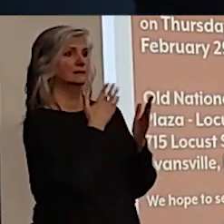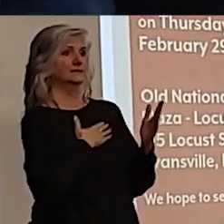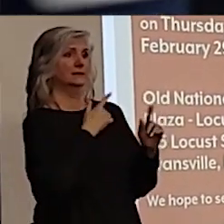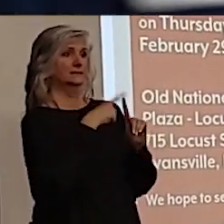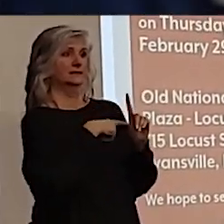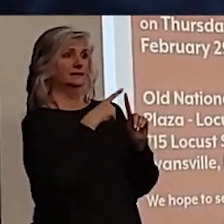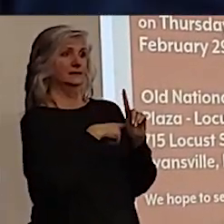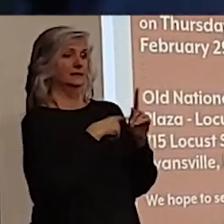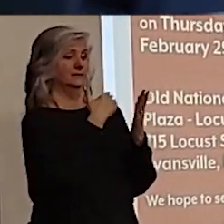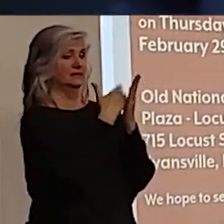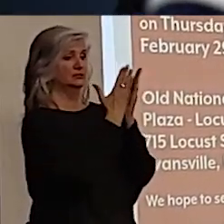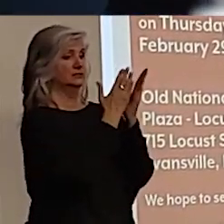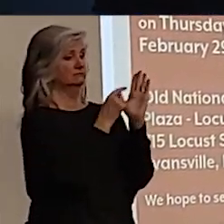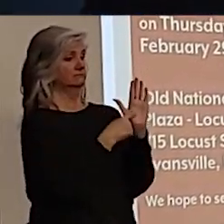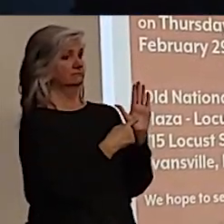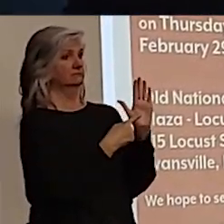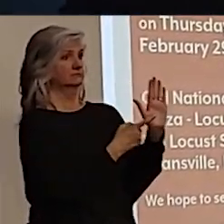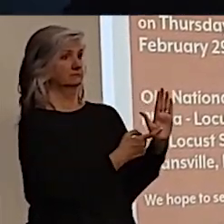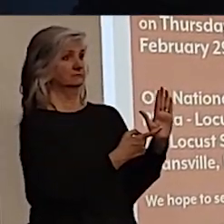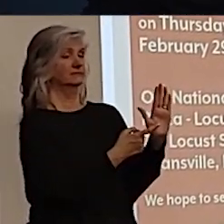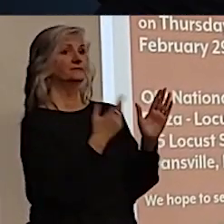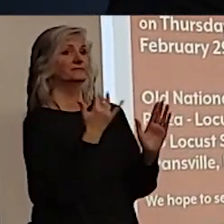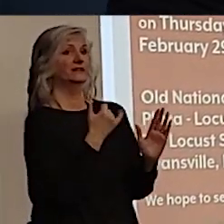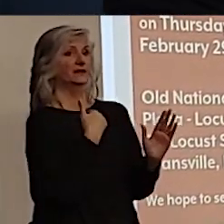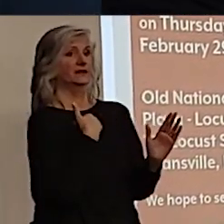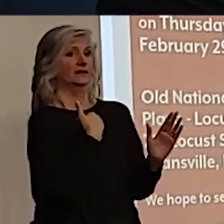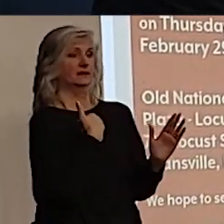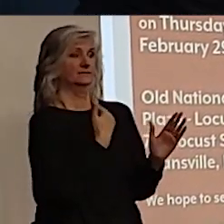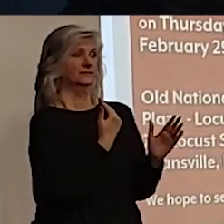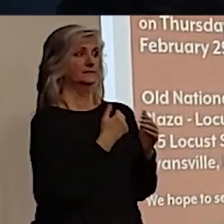budget. Right now I have